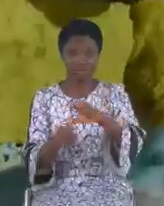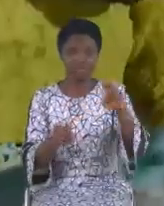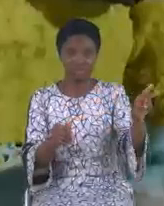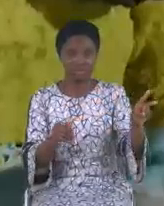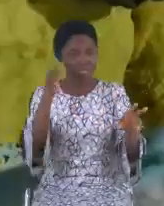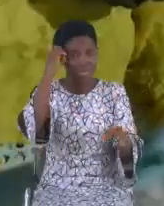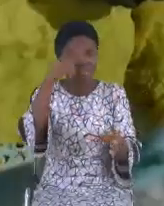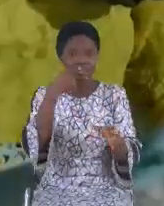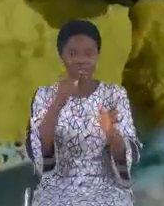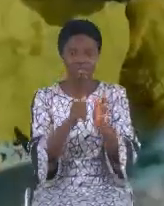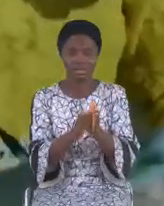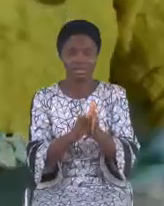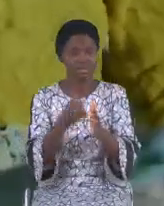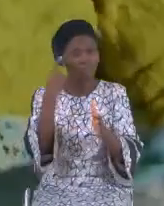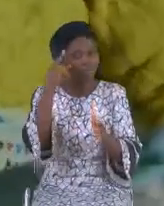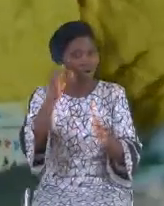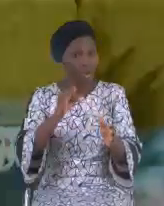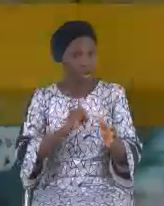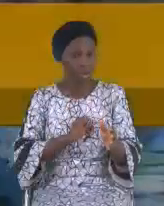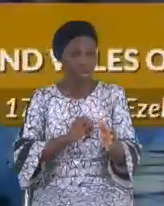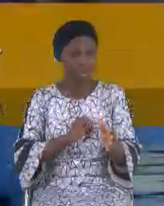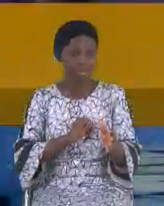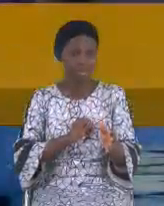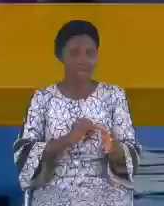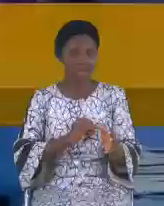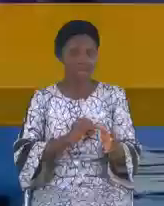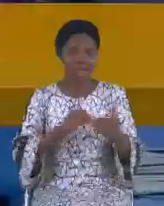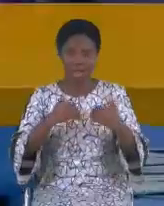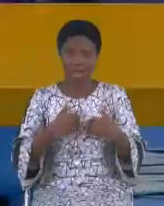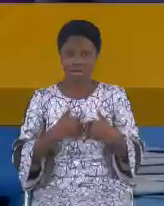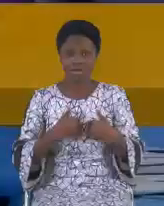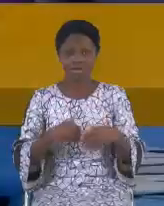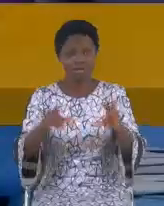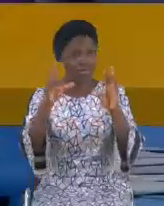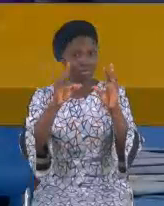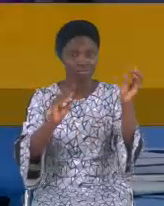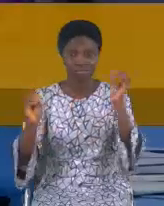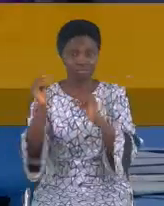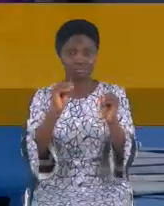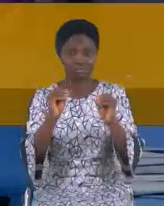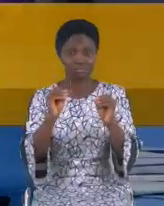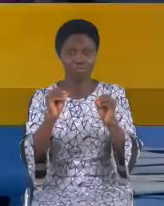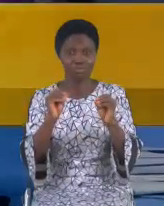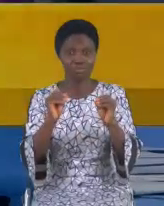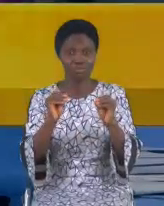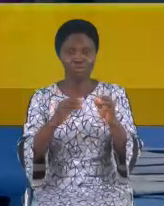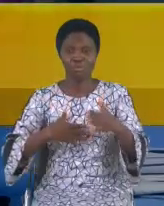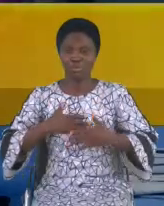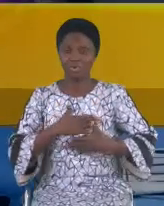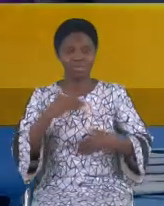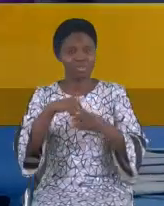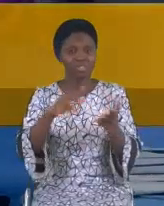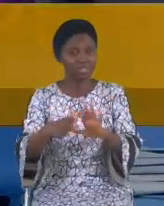for I have no pleasure in the death of him that